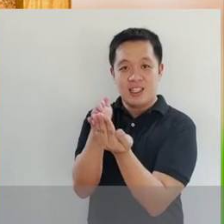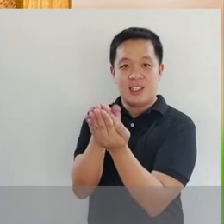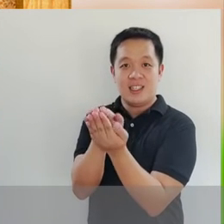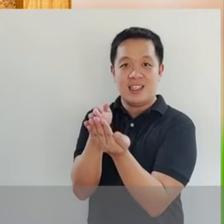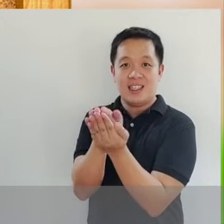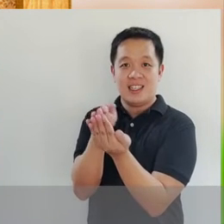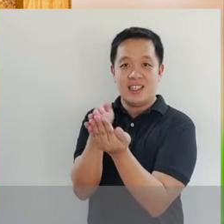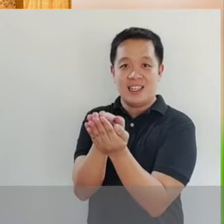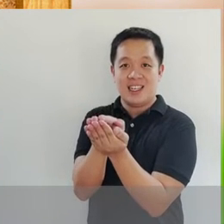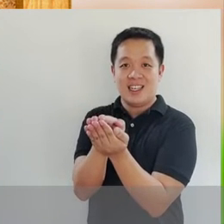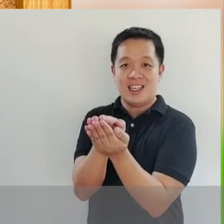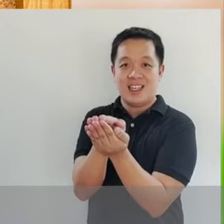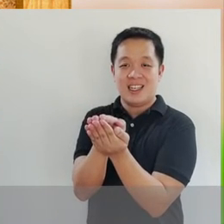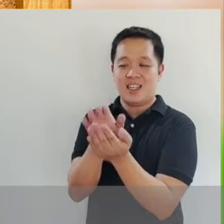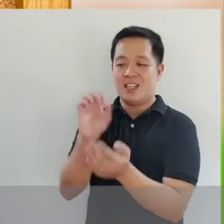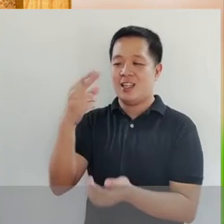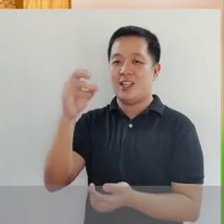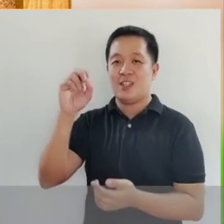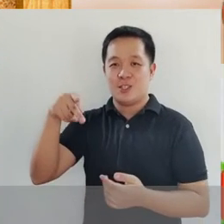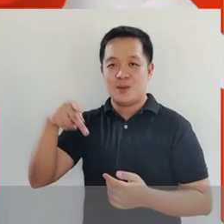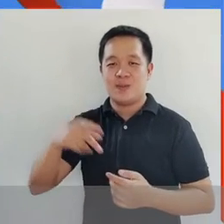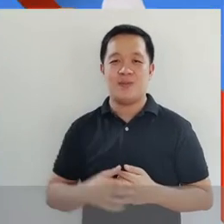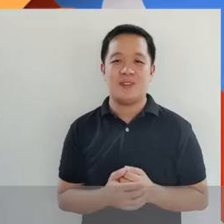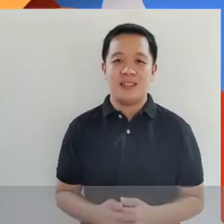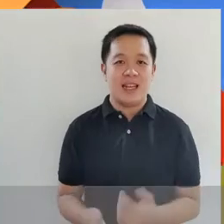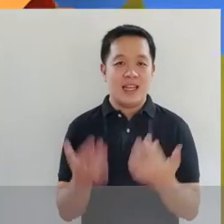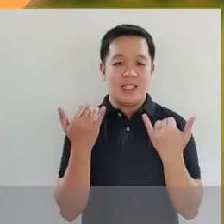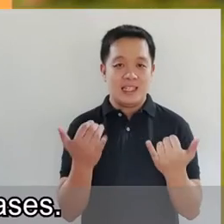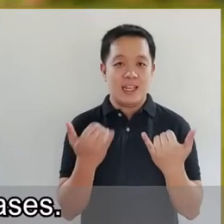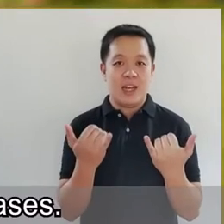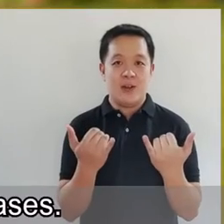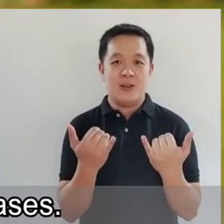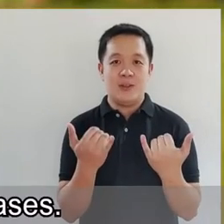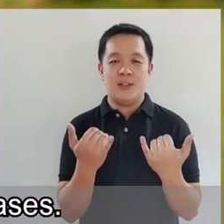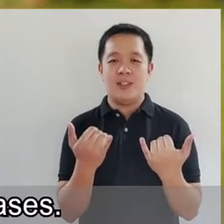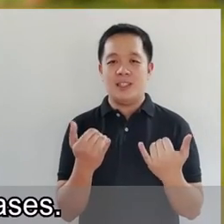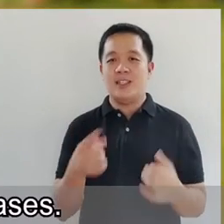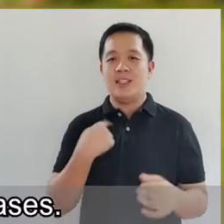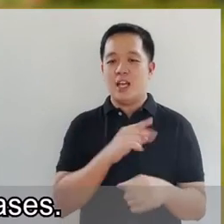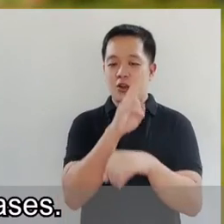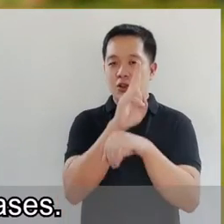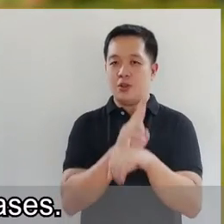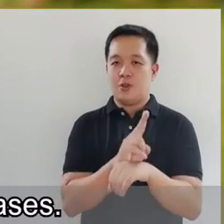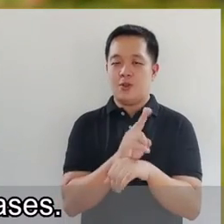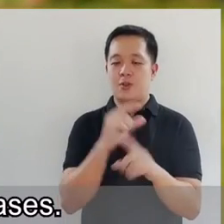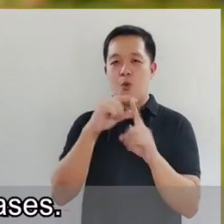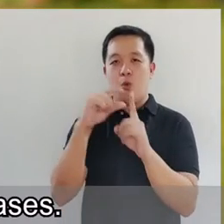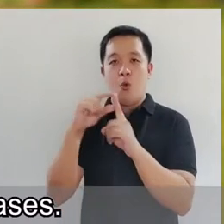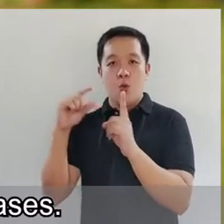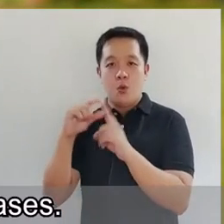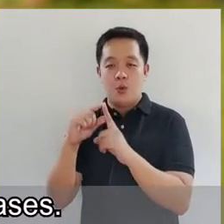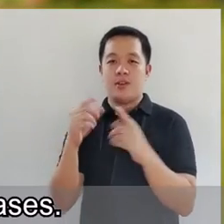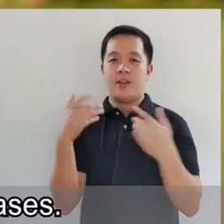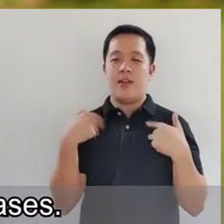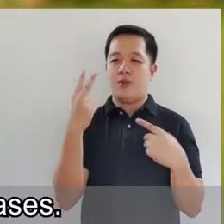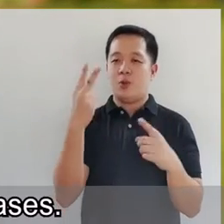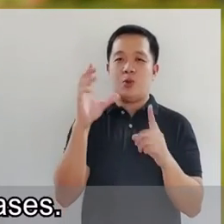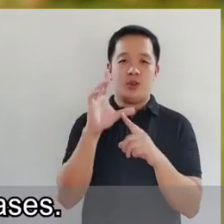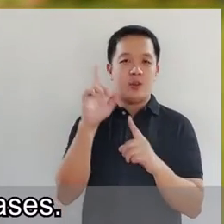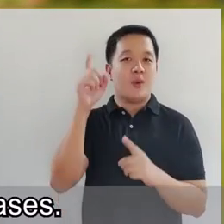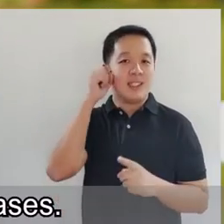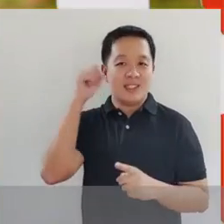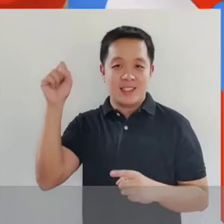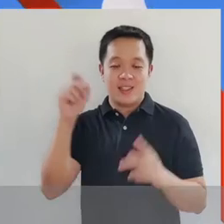shell, and shop. This time, let us use some words with digraphs